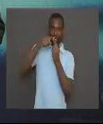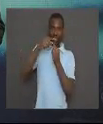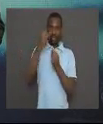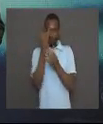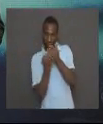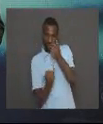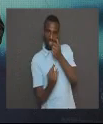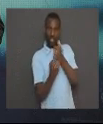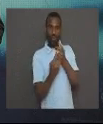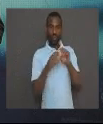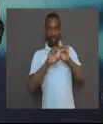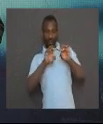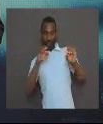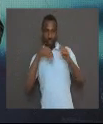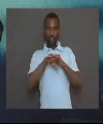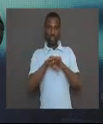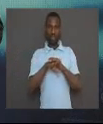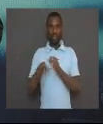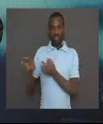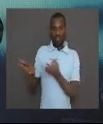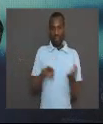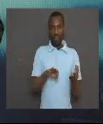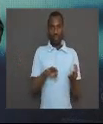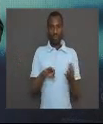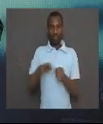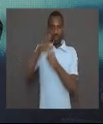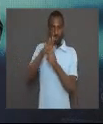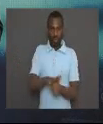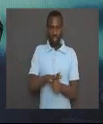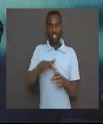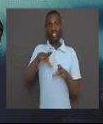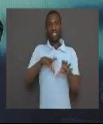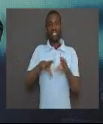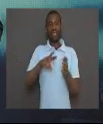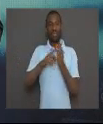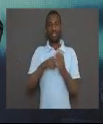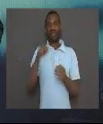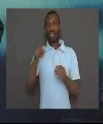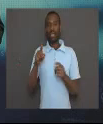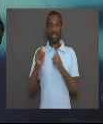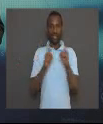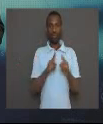This jet effect has been named the Venturi effect.